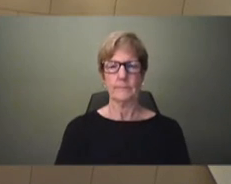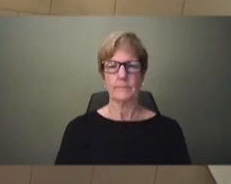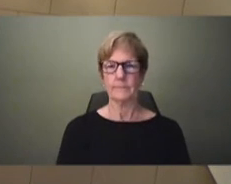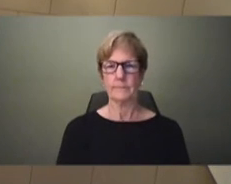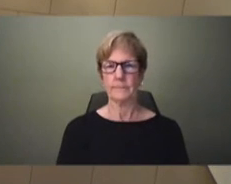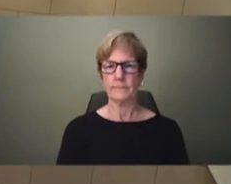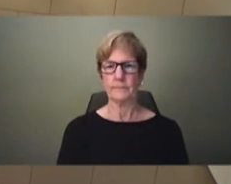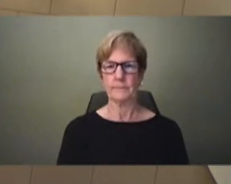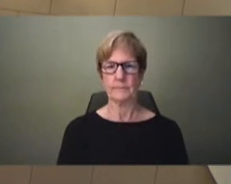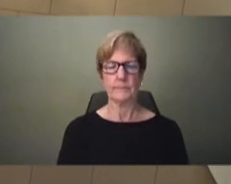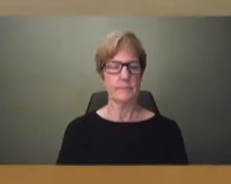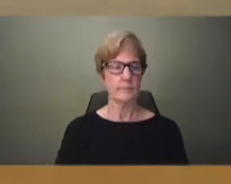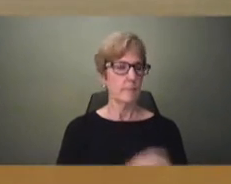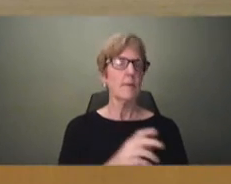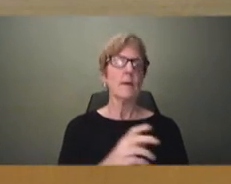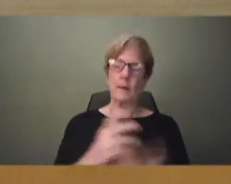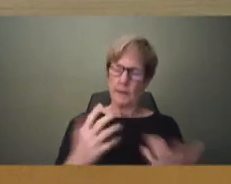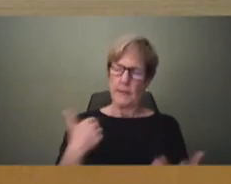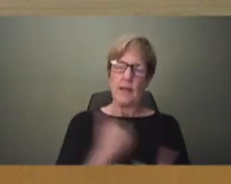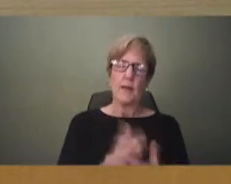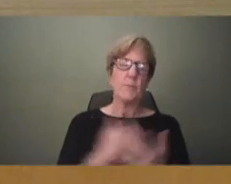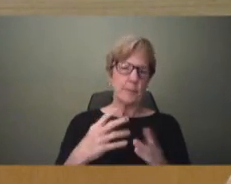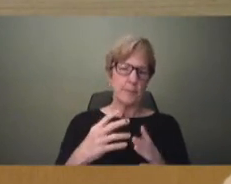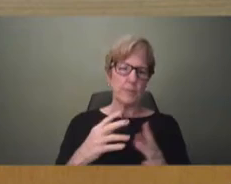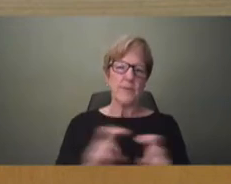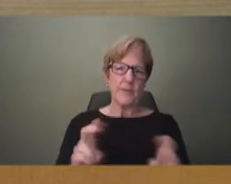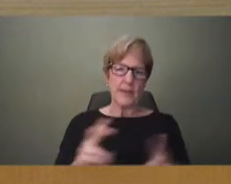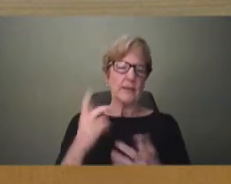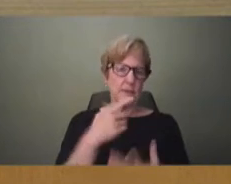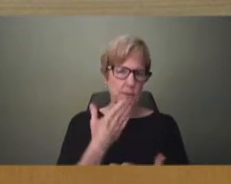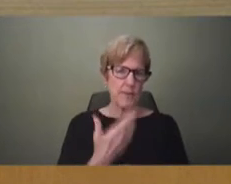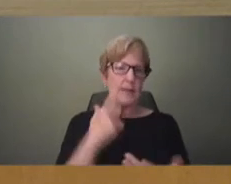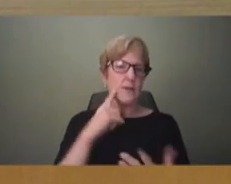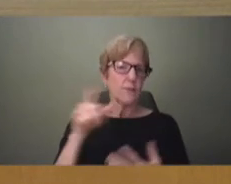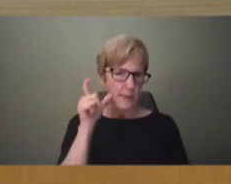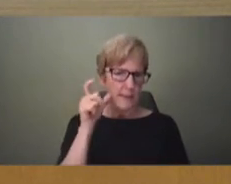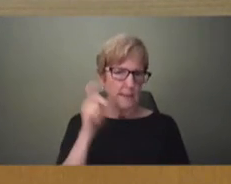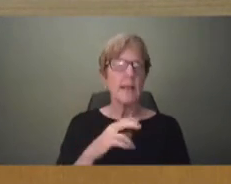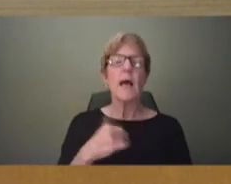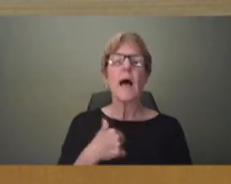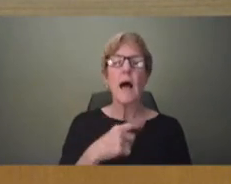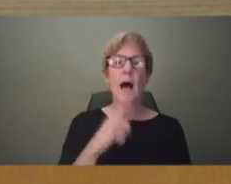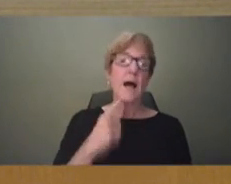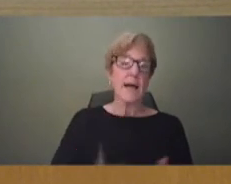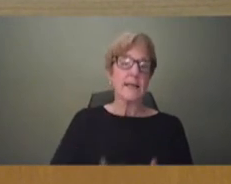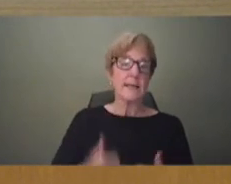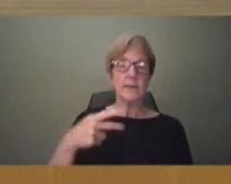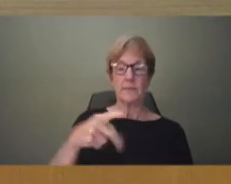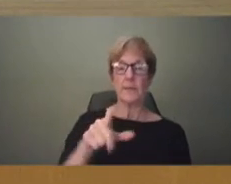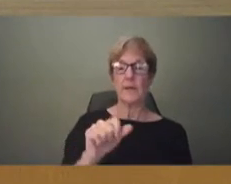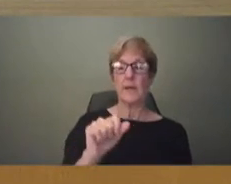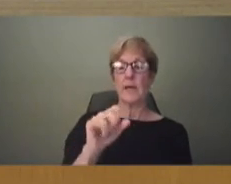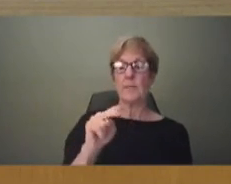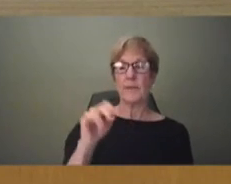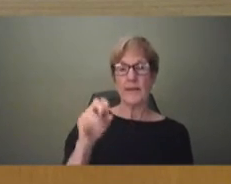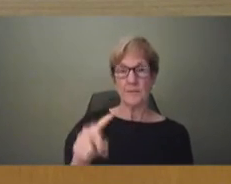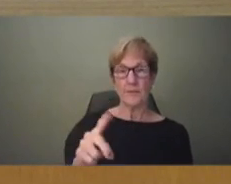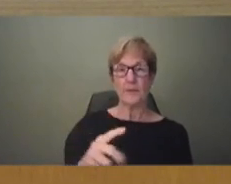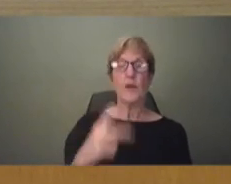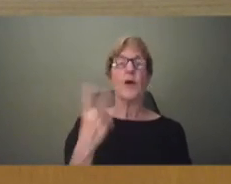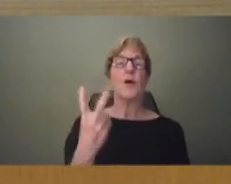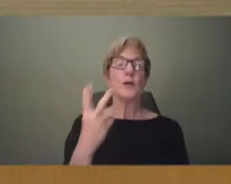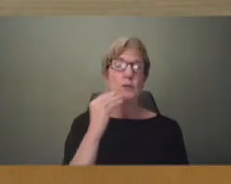mayor poem and members of the council thank you for listening um so I actually live on planfield I'm two doors down from where where this thing is going to